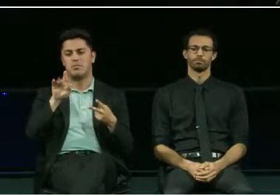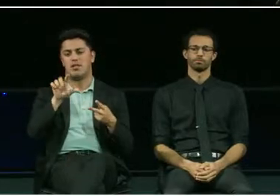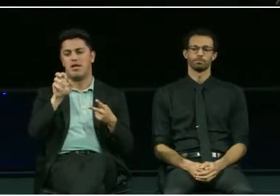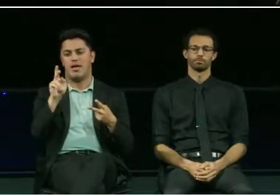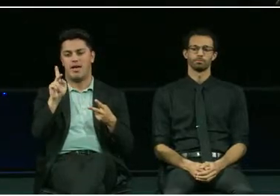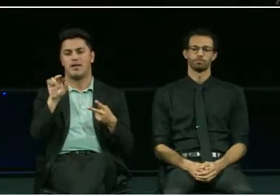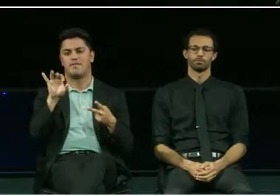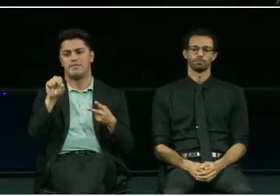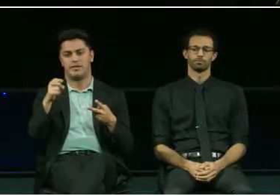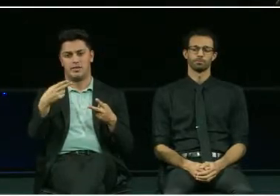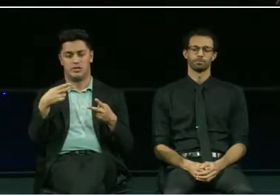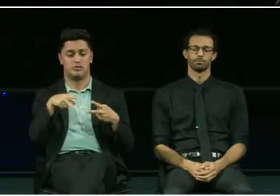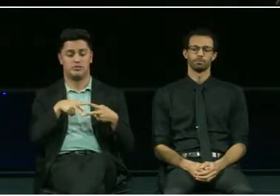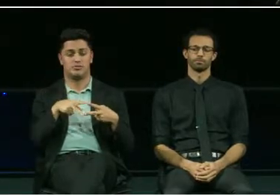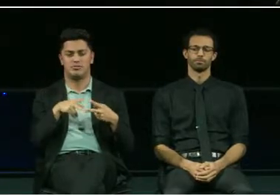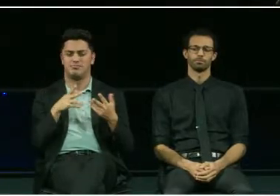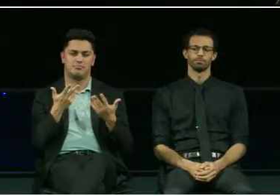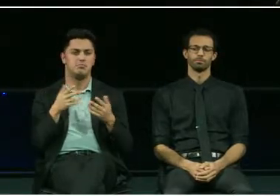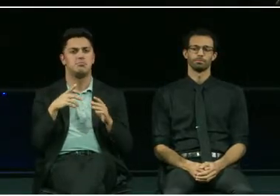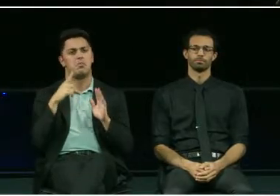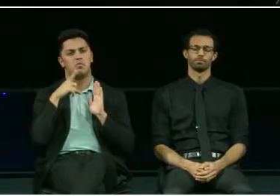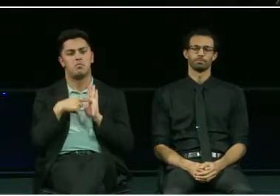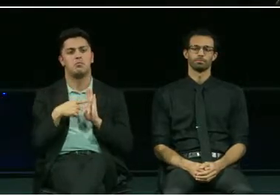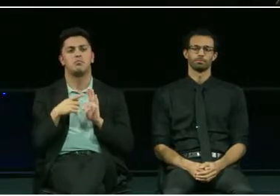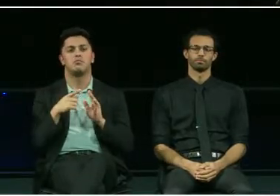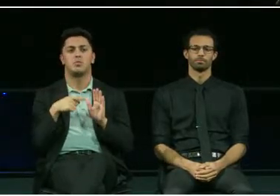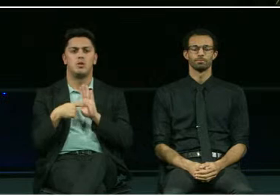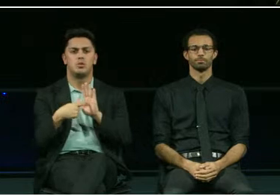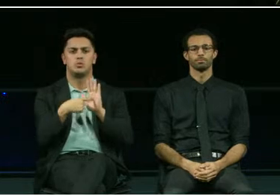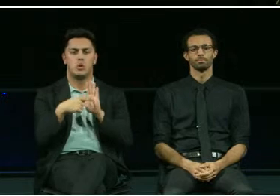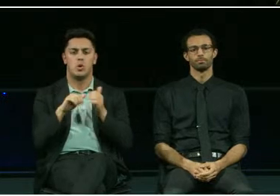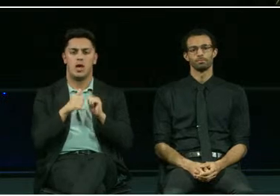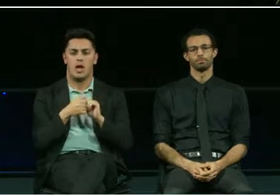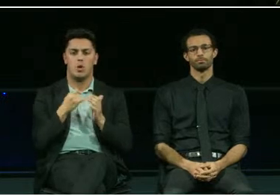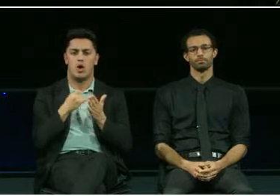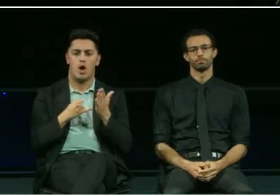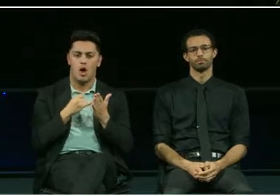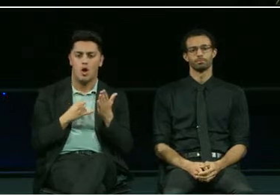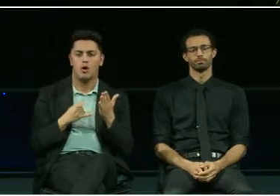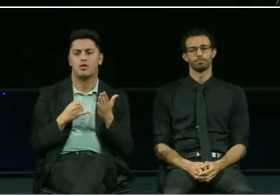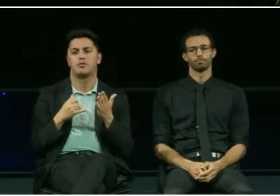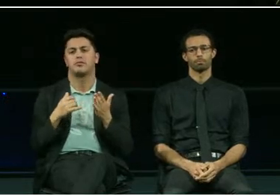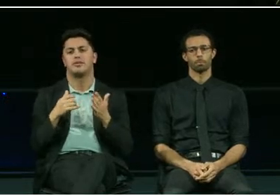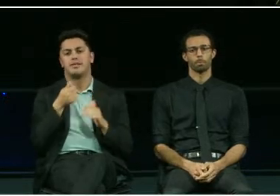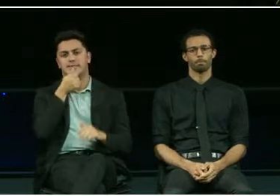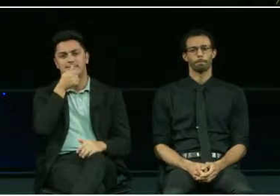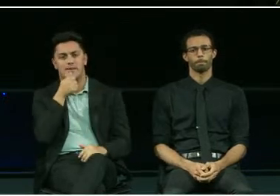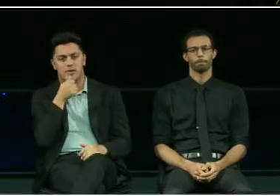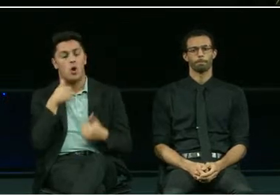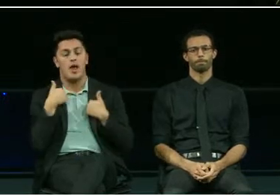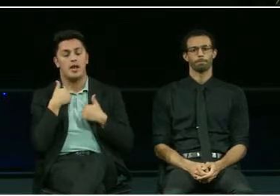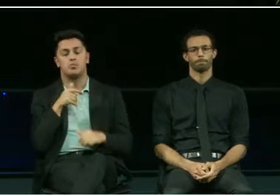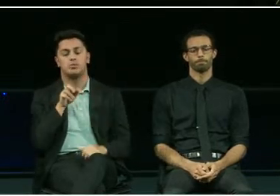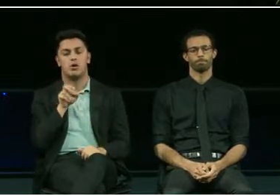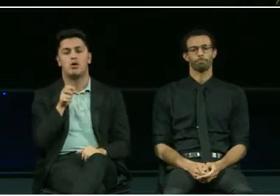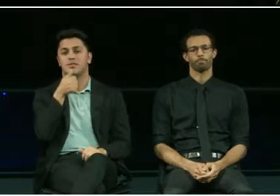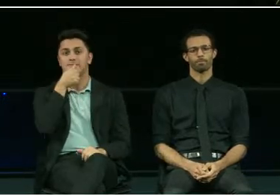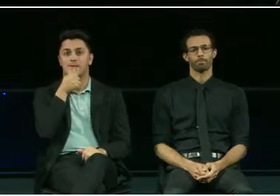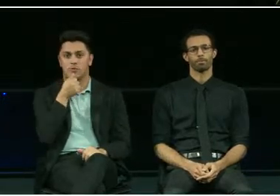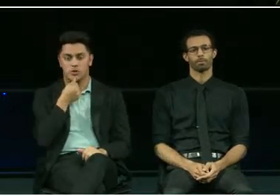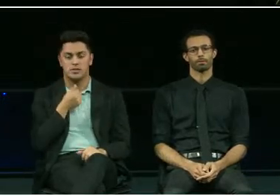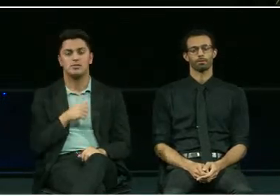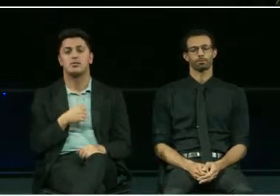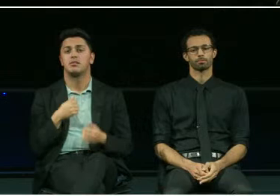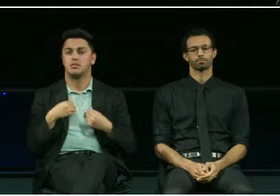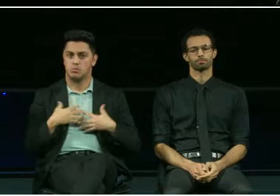showed how animals are suffering. And I think that really inspired me to